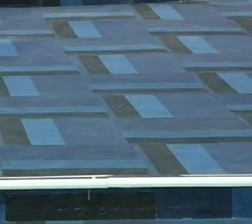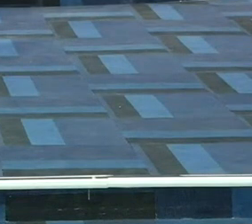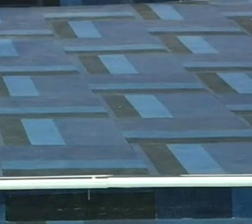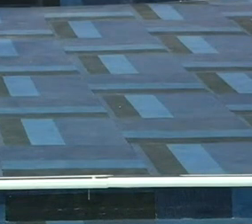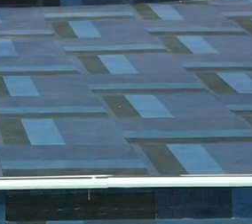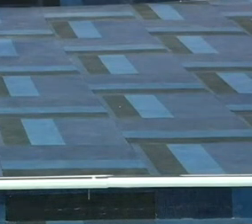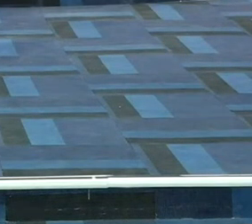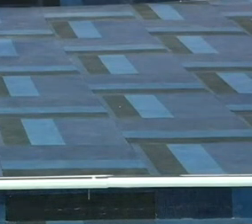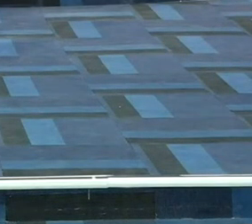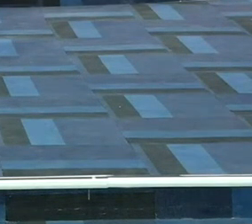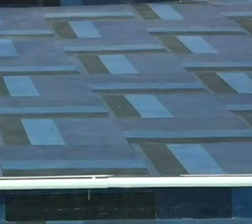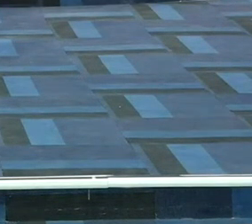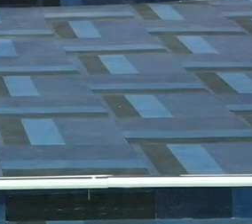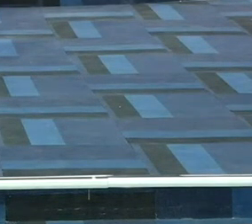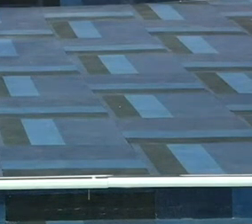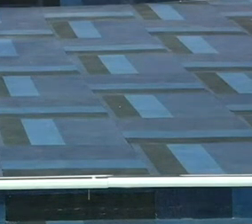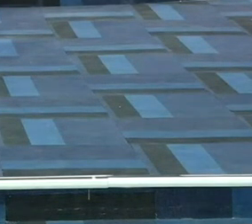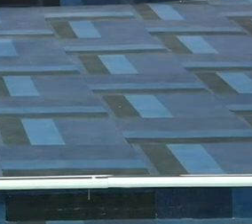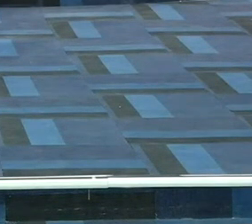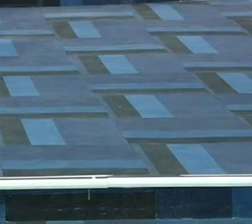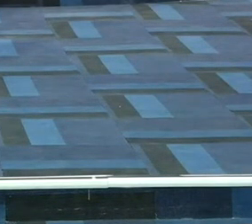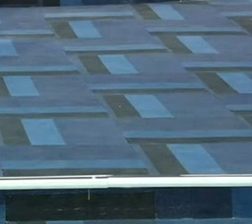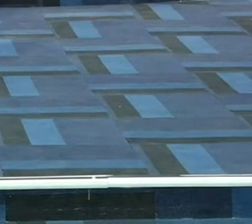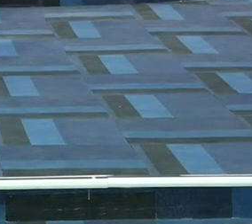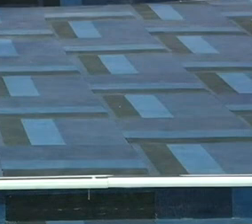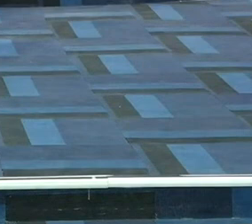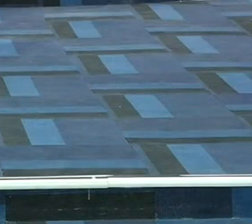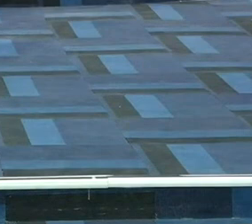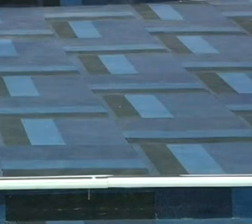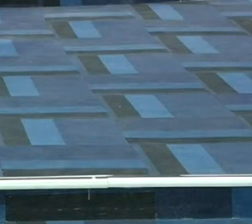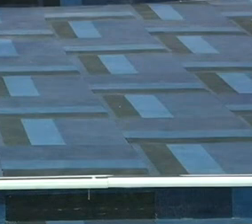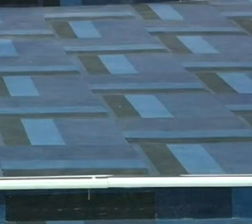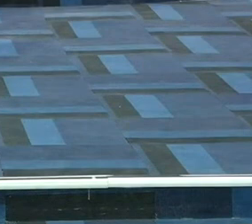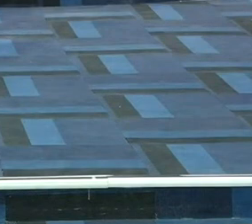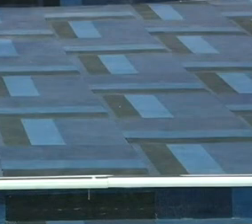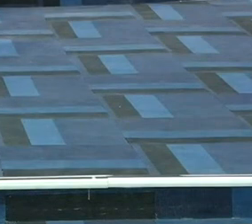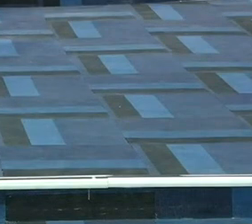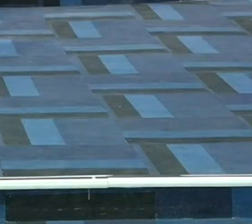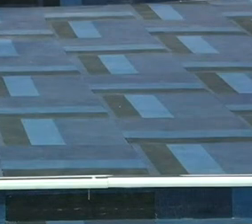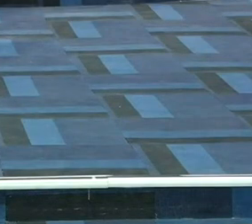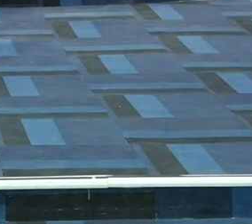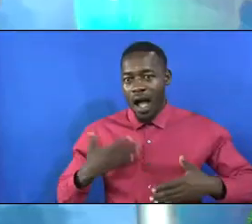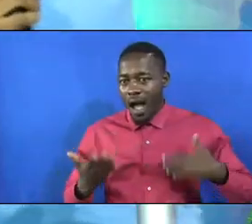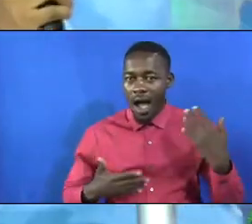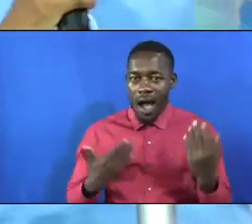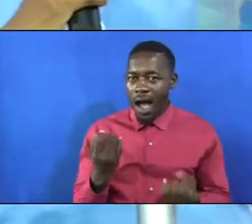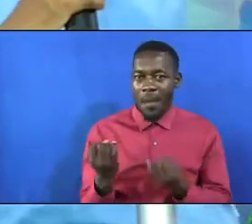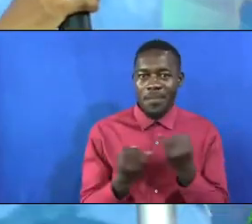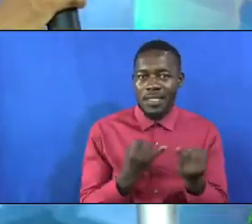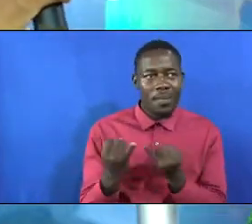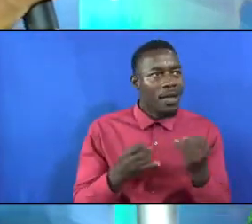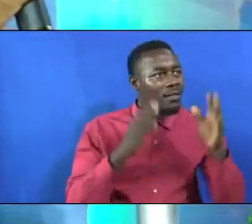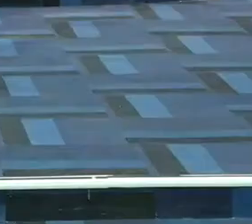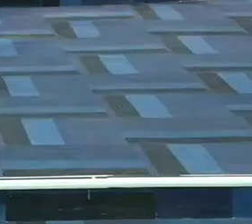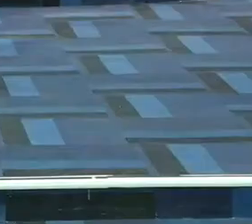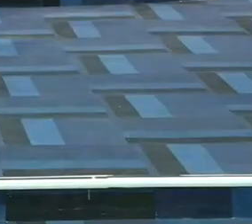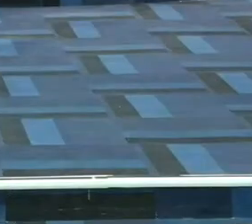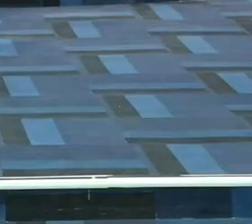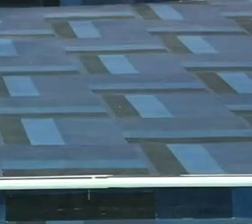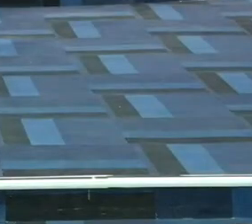Happy Sabbath, church. Happy, happy Sabbath. Happy. Happy Sabbath, that extreme